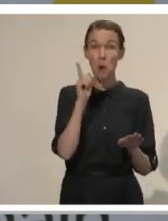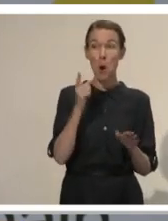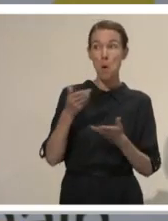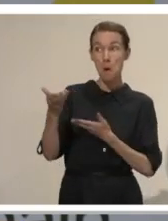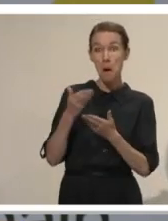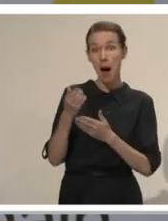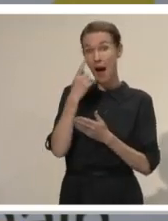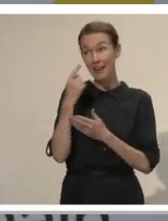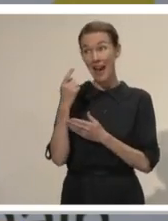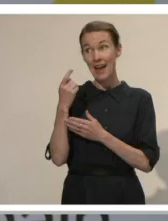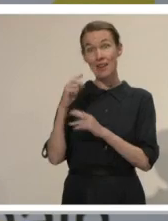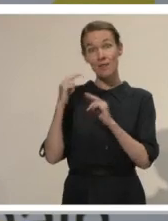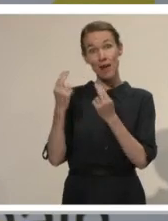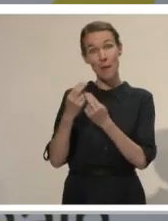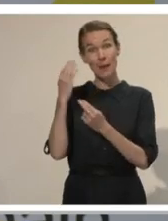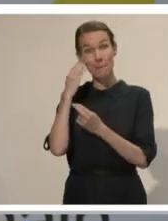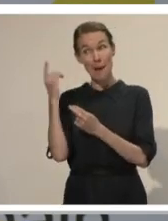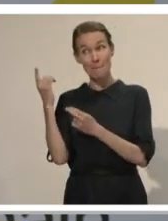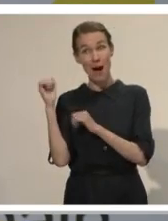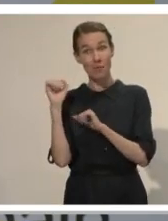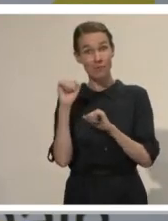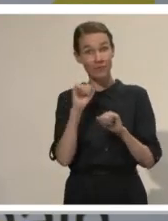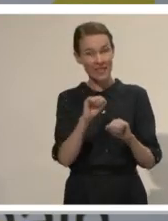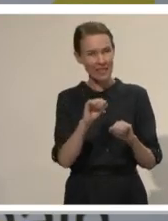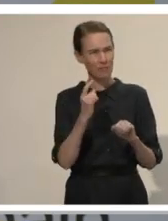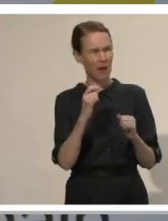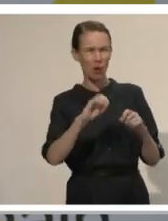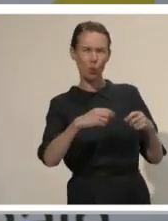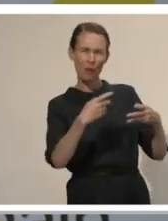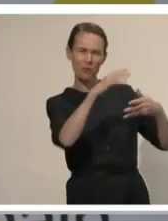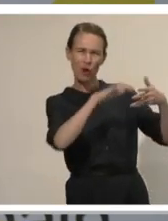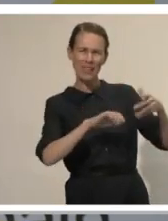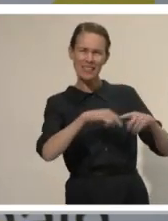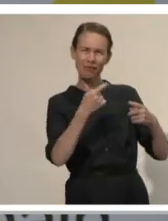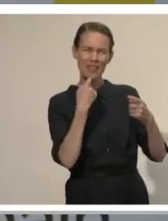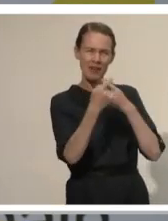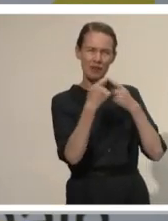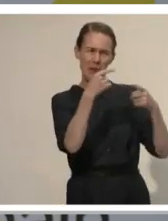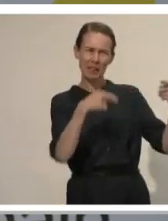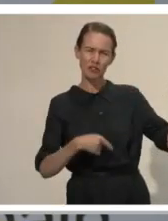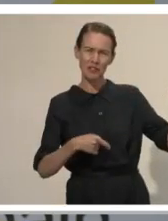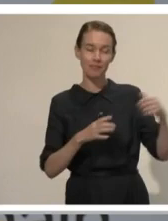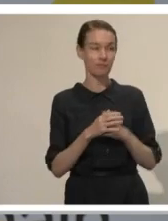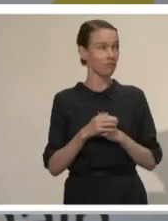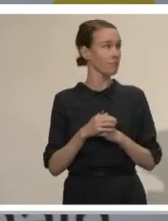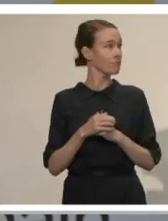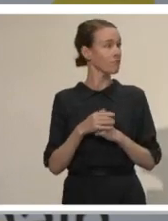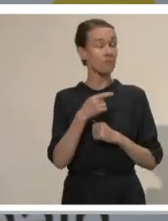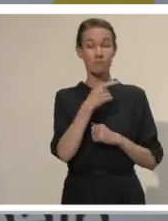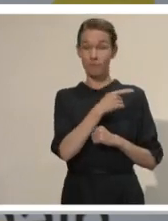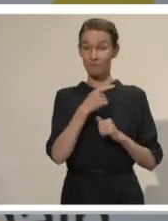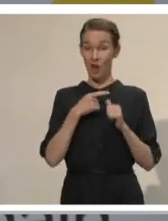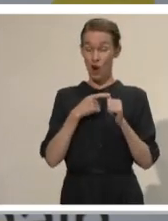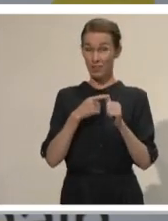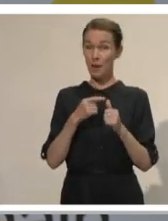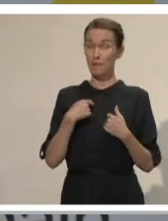was in aged residential care facilities that I was talking about. The arrangement in aged residential care is still no visiting